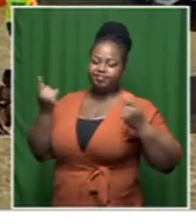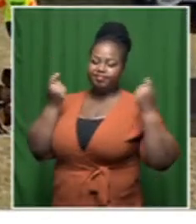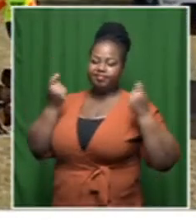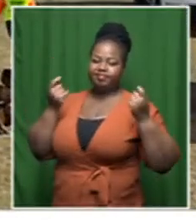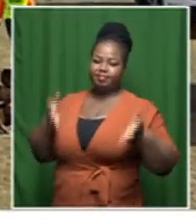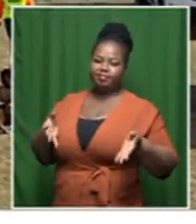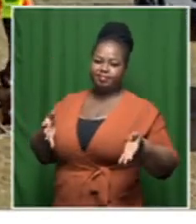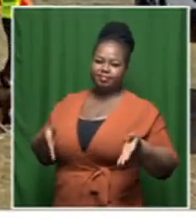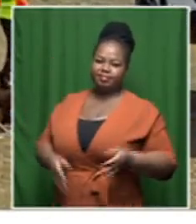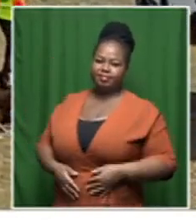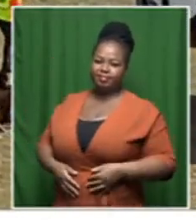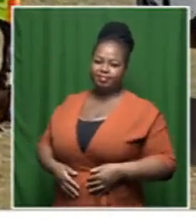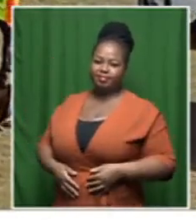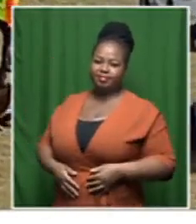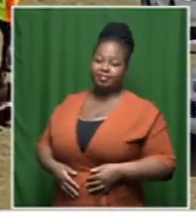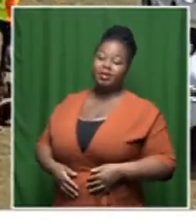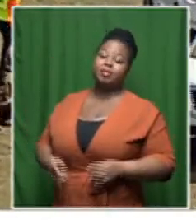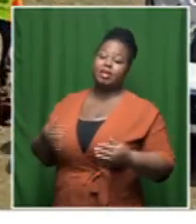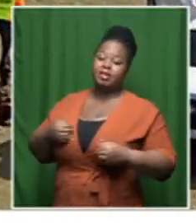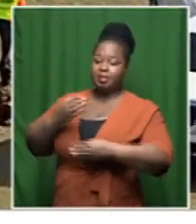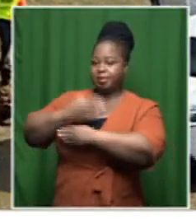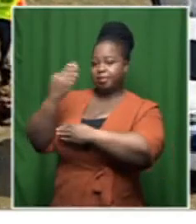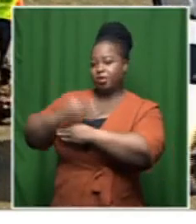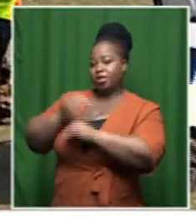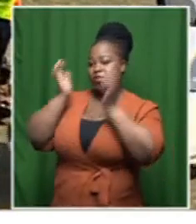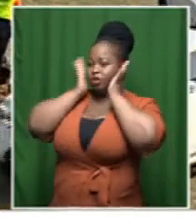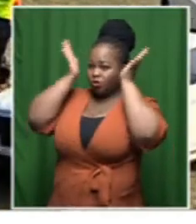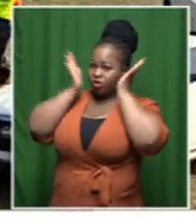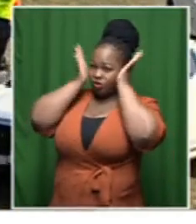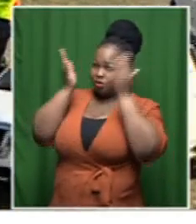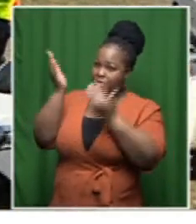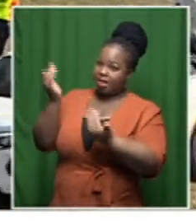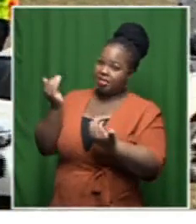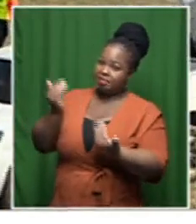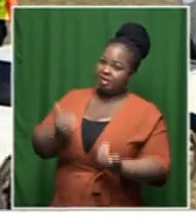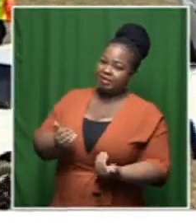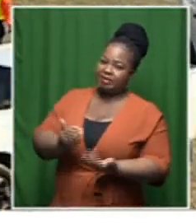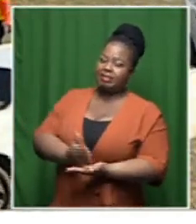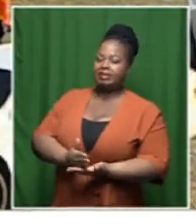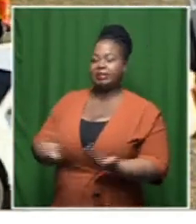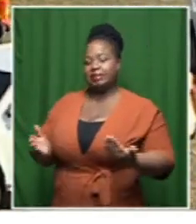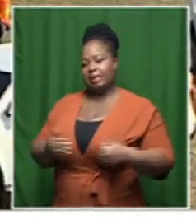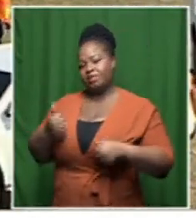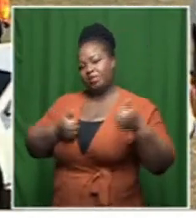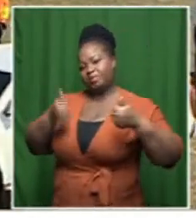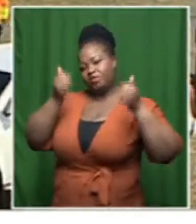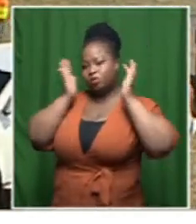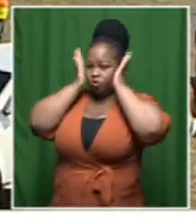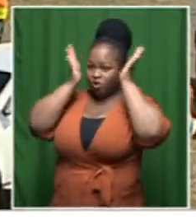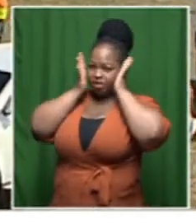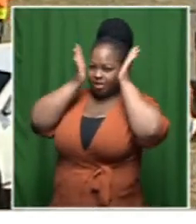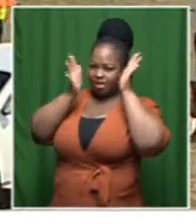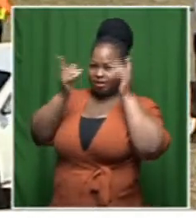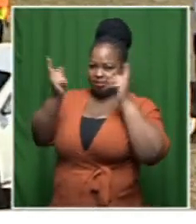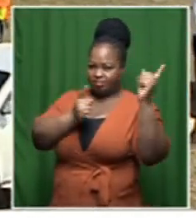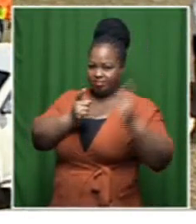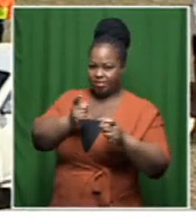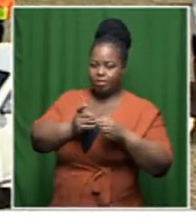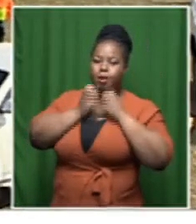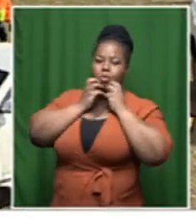ceremonies. Of course, we are next to the border of Swaziland. We're expecting some of our dignitaries from Swaziland and